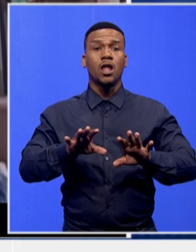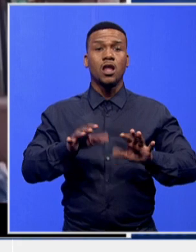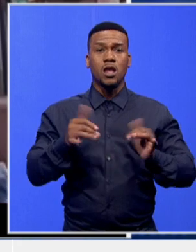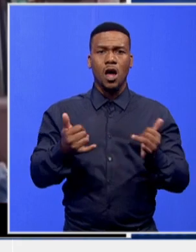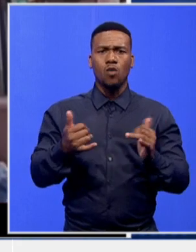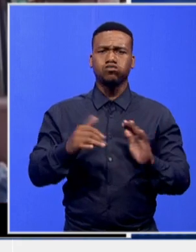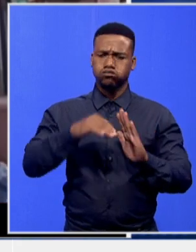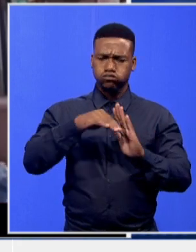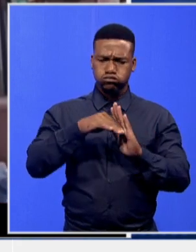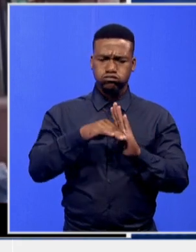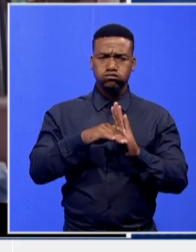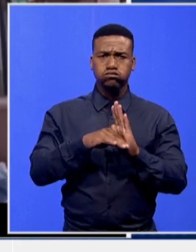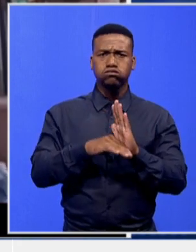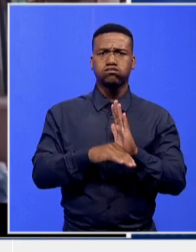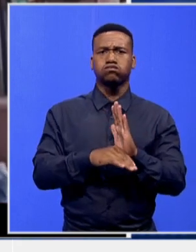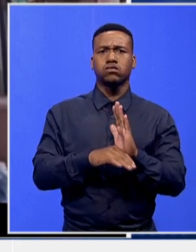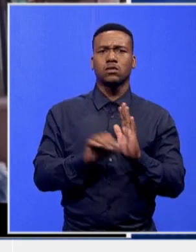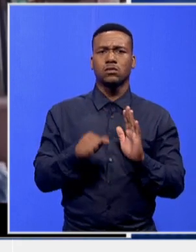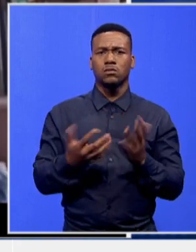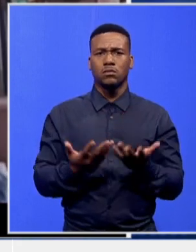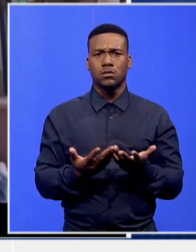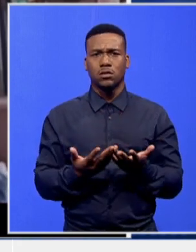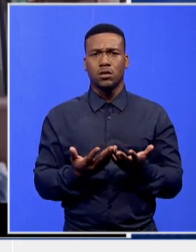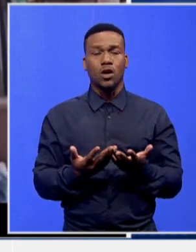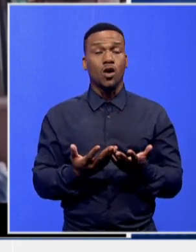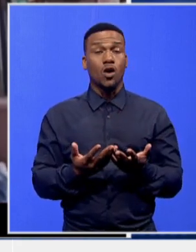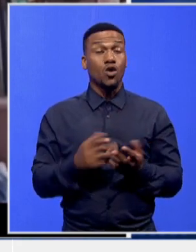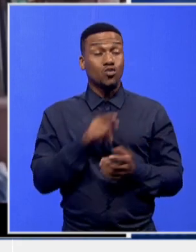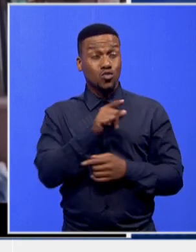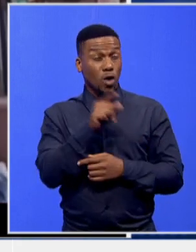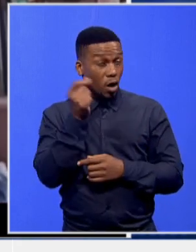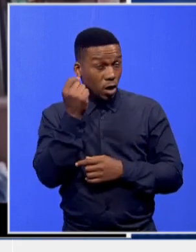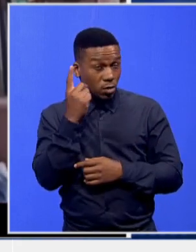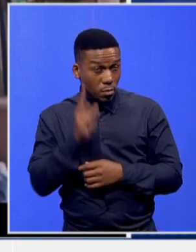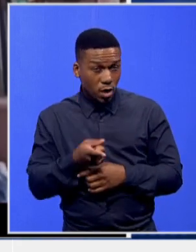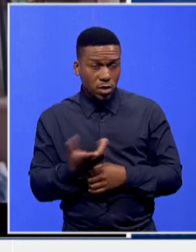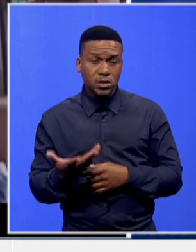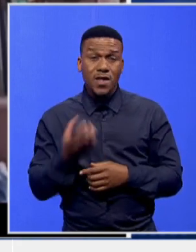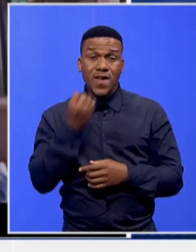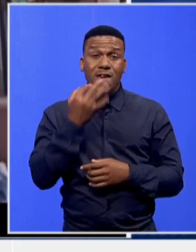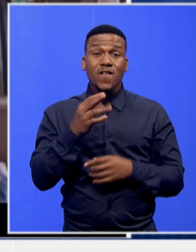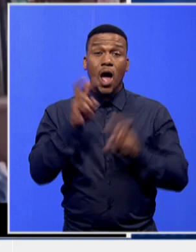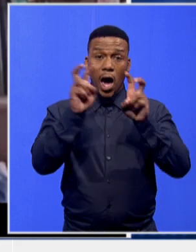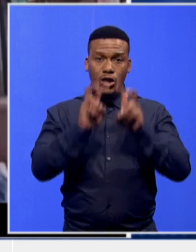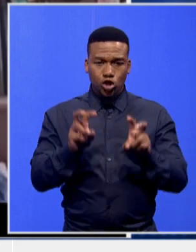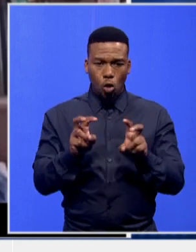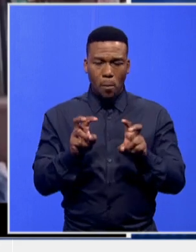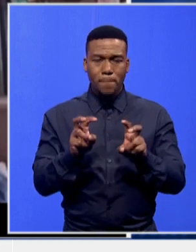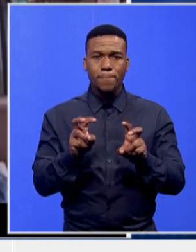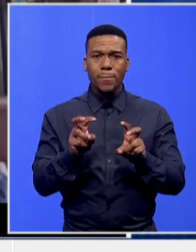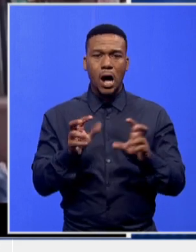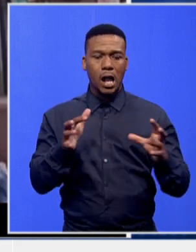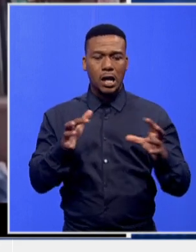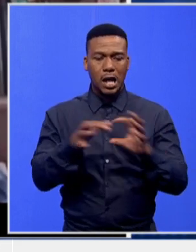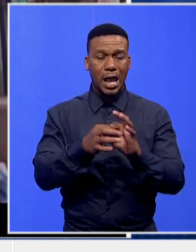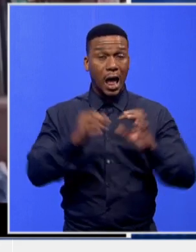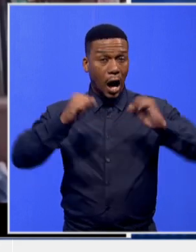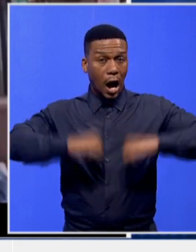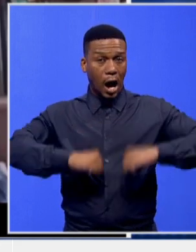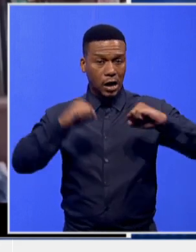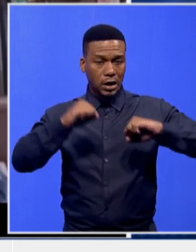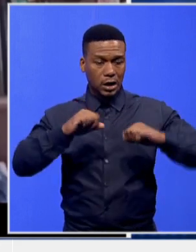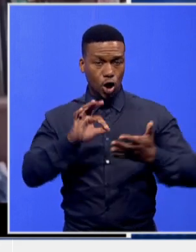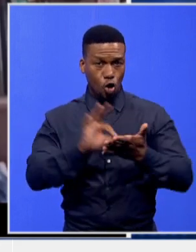considerably. You must understand that if Eskom entered into a contract and it is an irregular contract, it